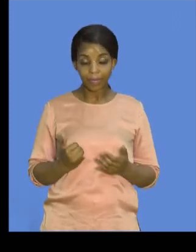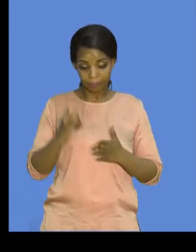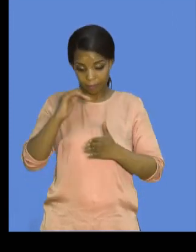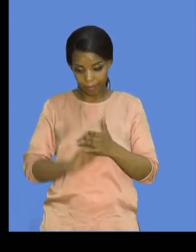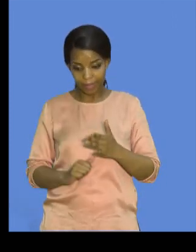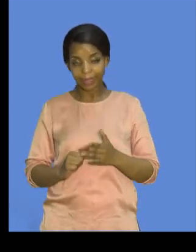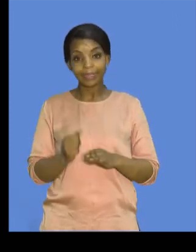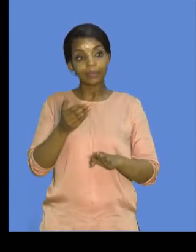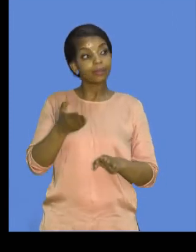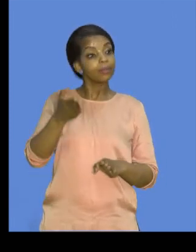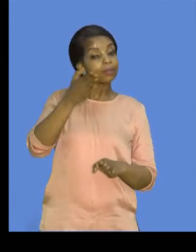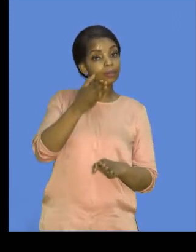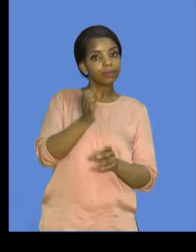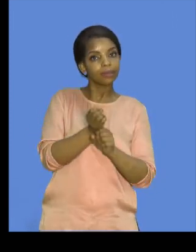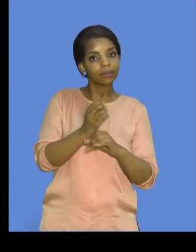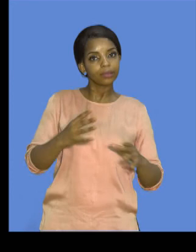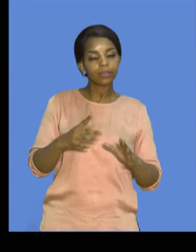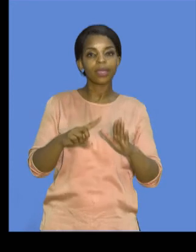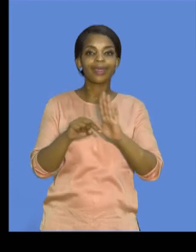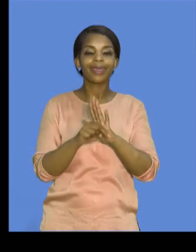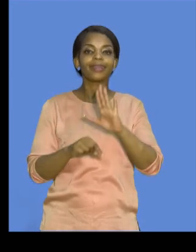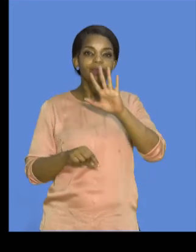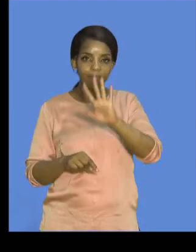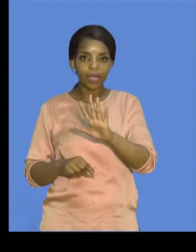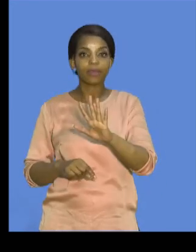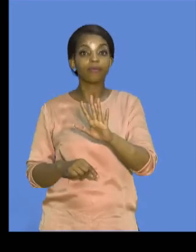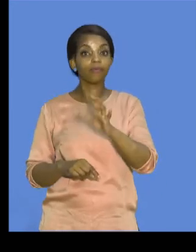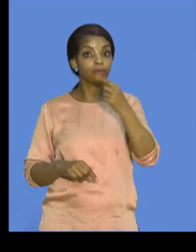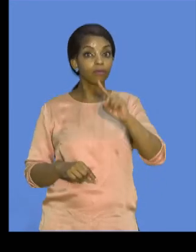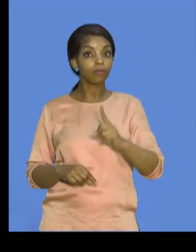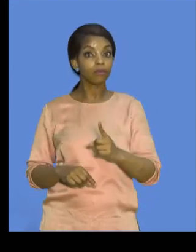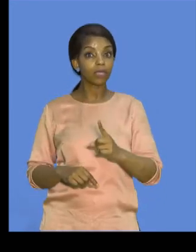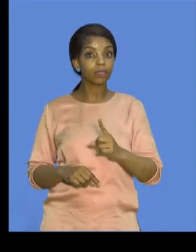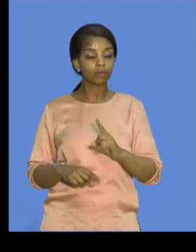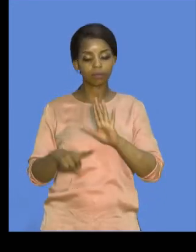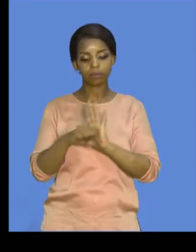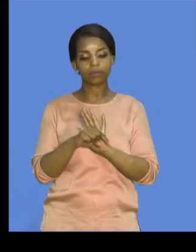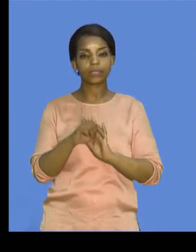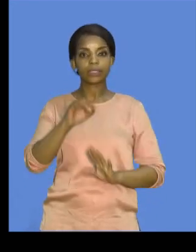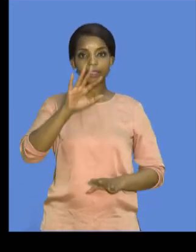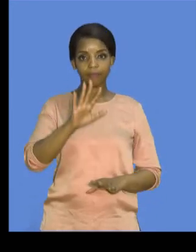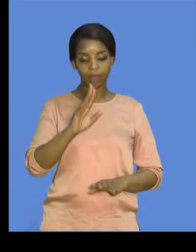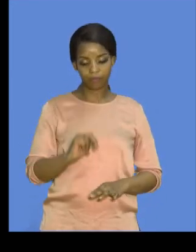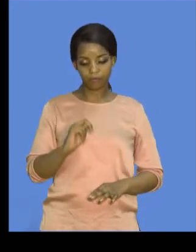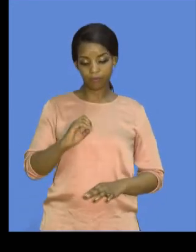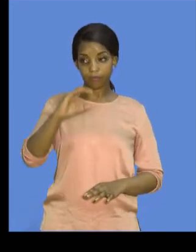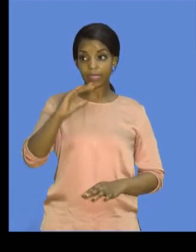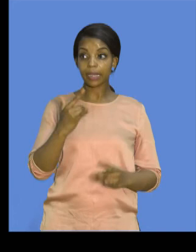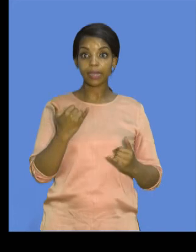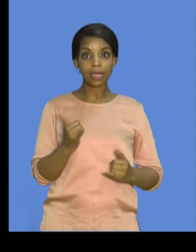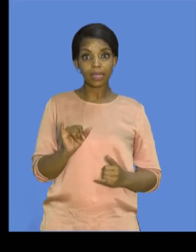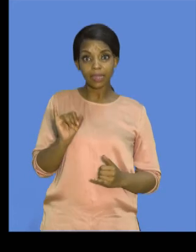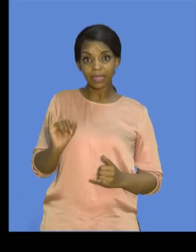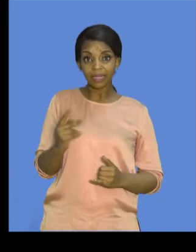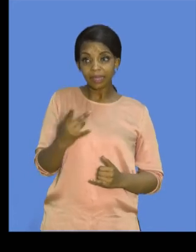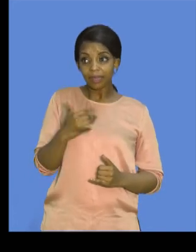one was actually negative 5, right? So it's negative 5 nanocoulombs. So if you simplify that, it